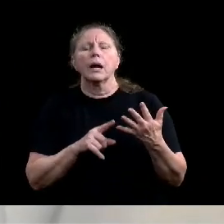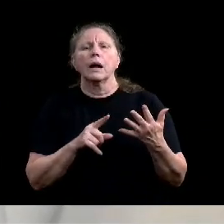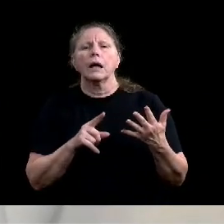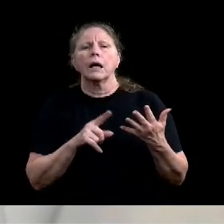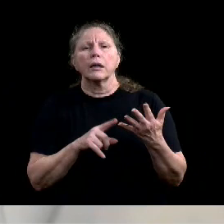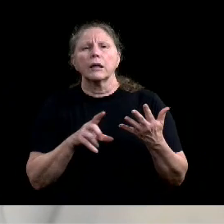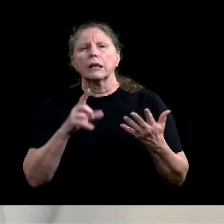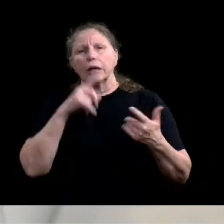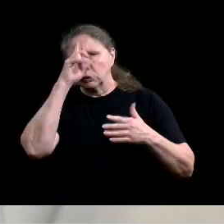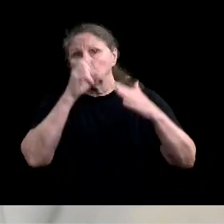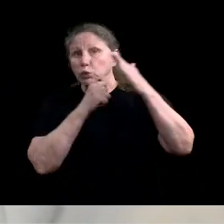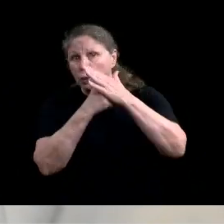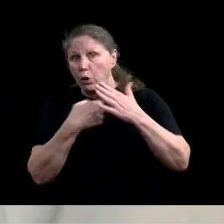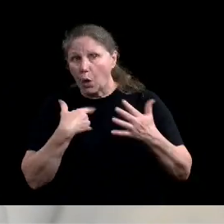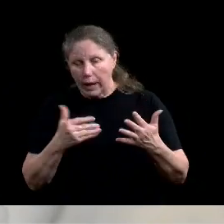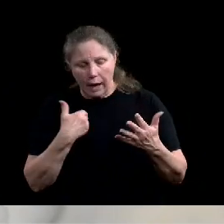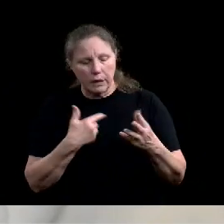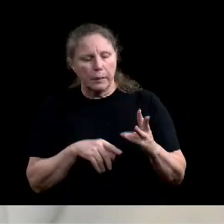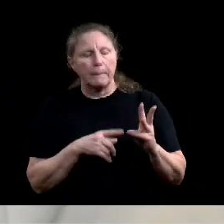chronic kidney disease,